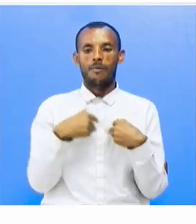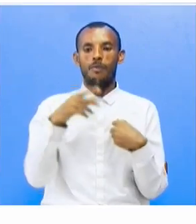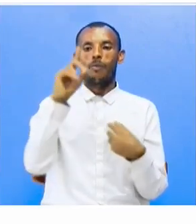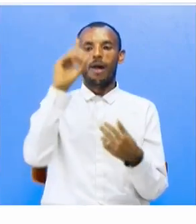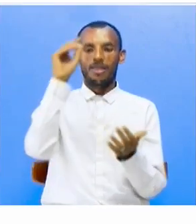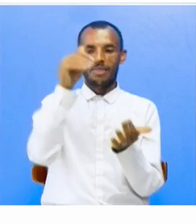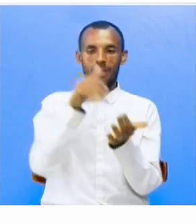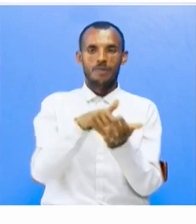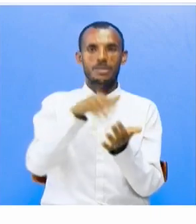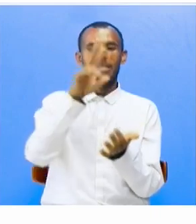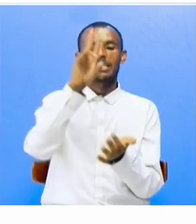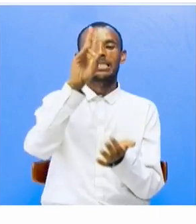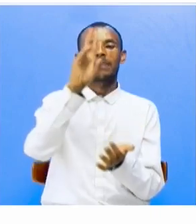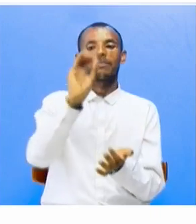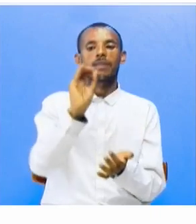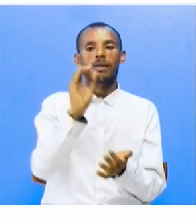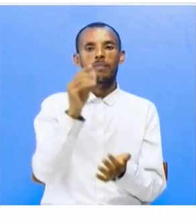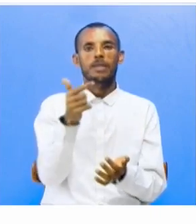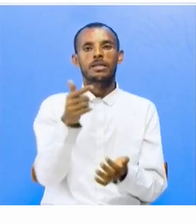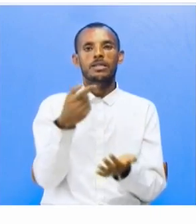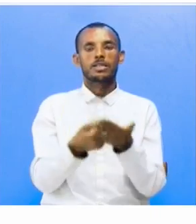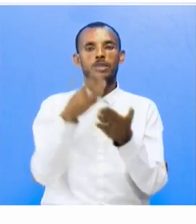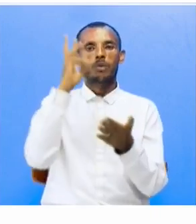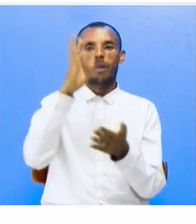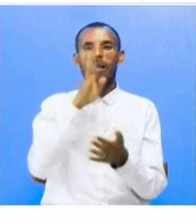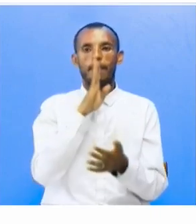1,070 birr. This will be